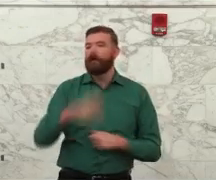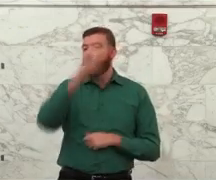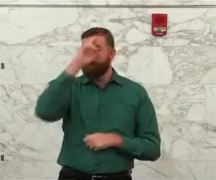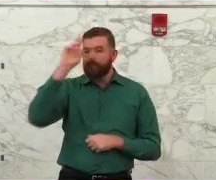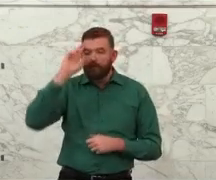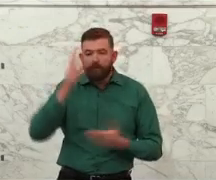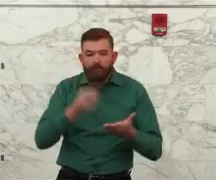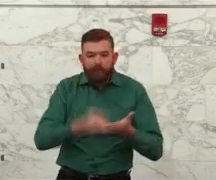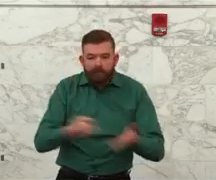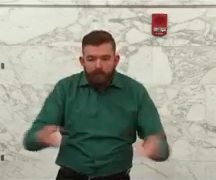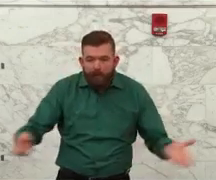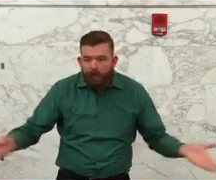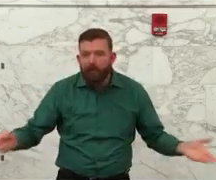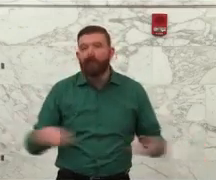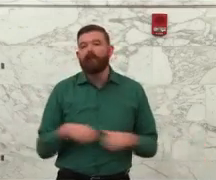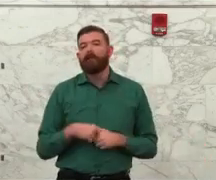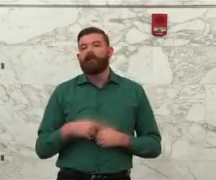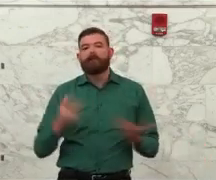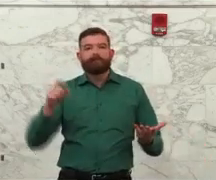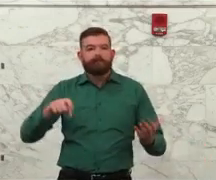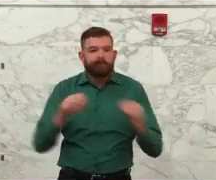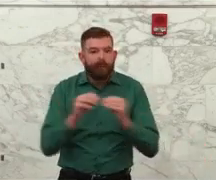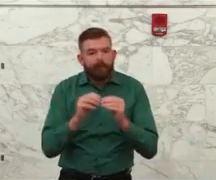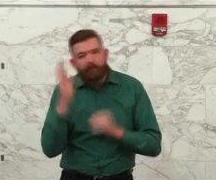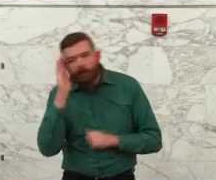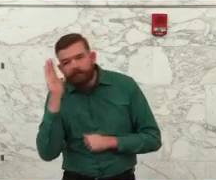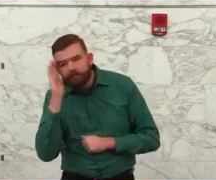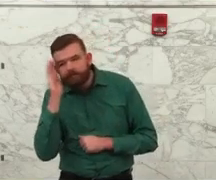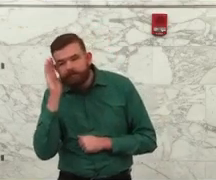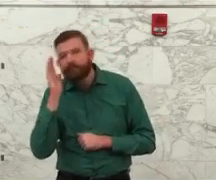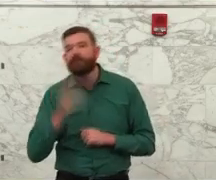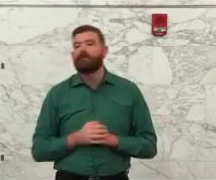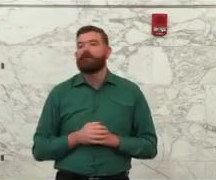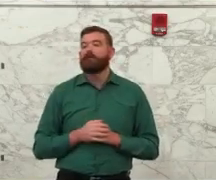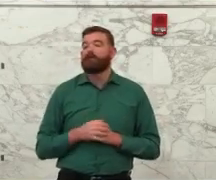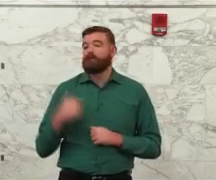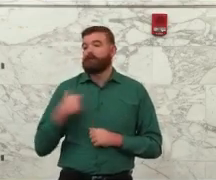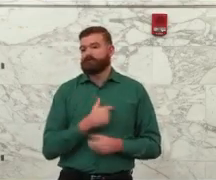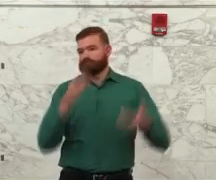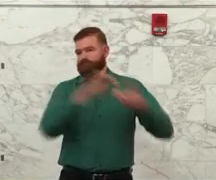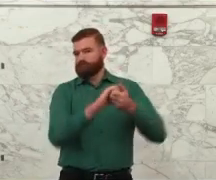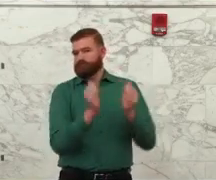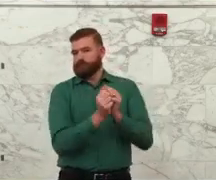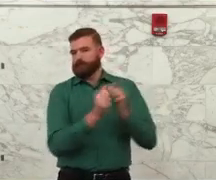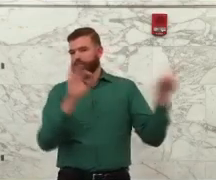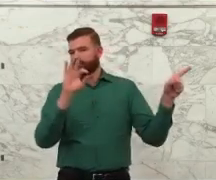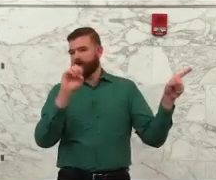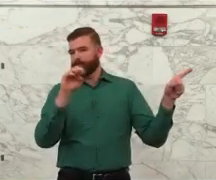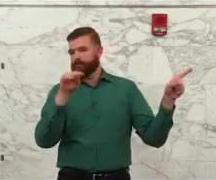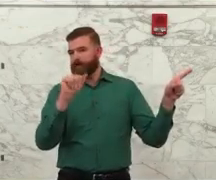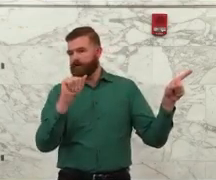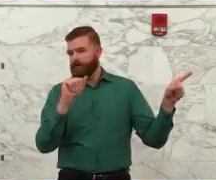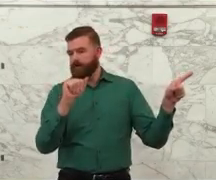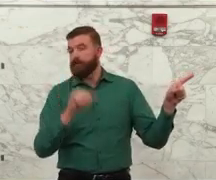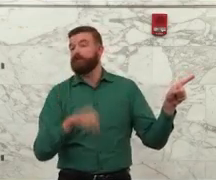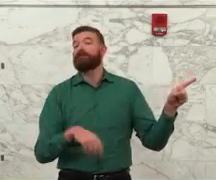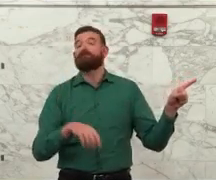in the first instance, working in partnership with FEMA. And in the second instance, working in partnership